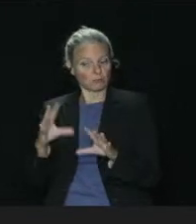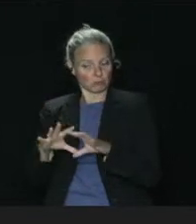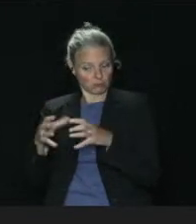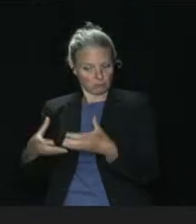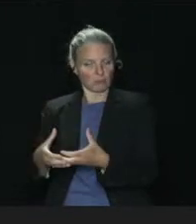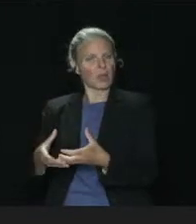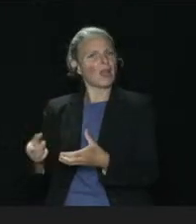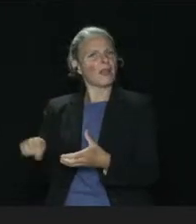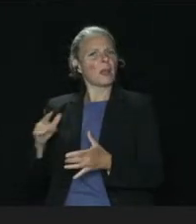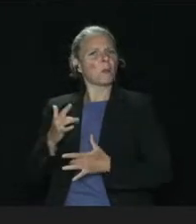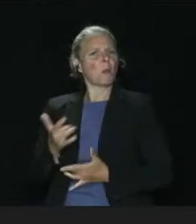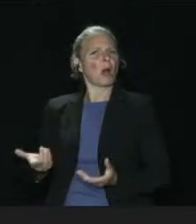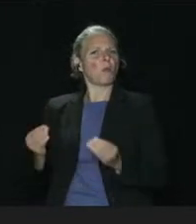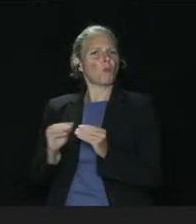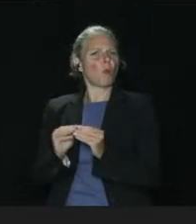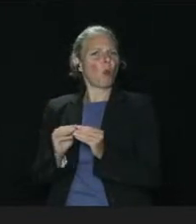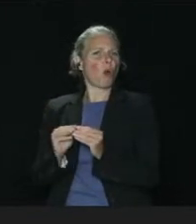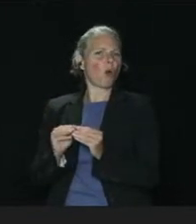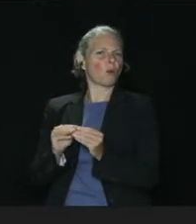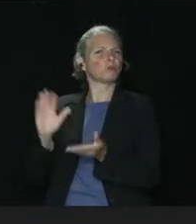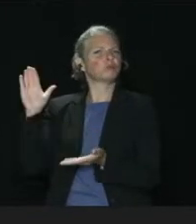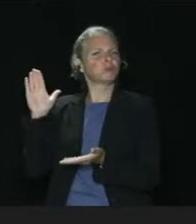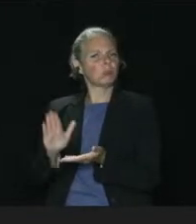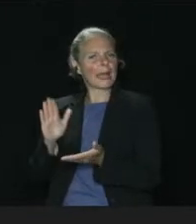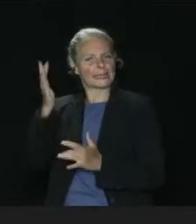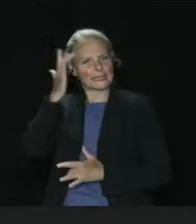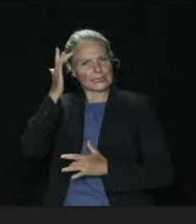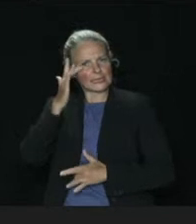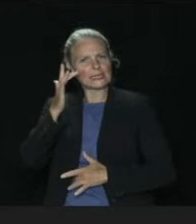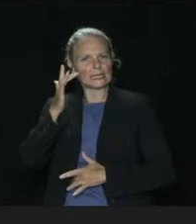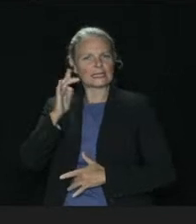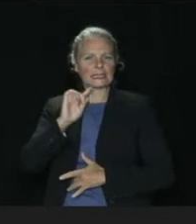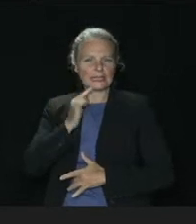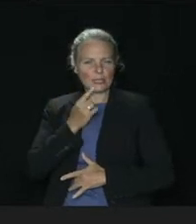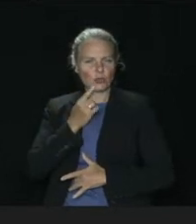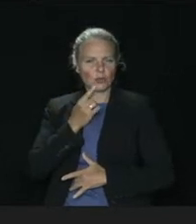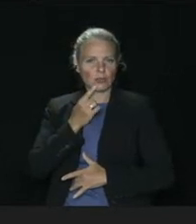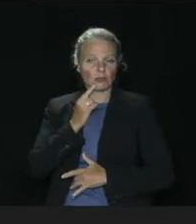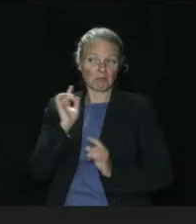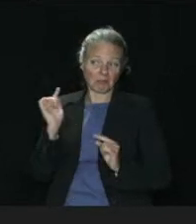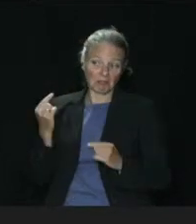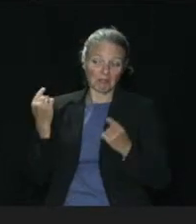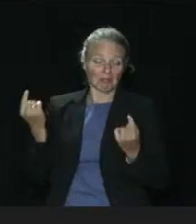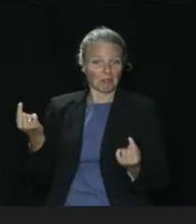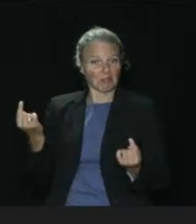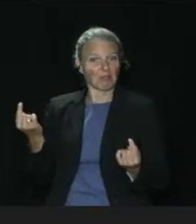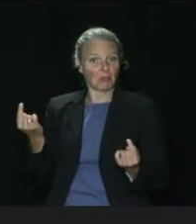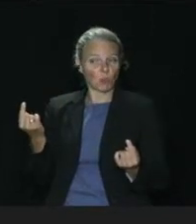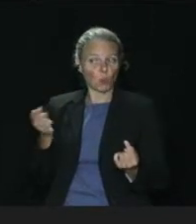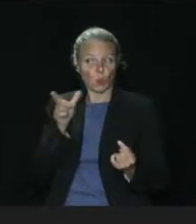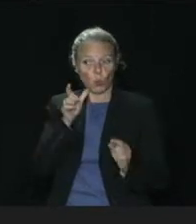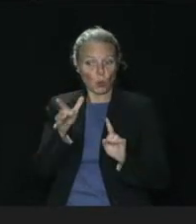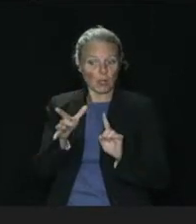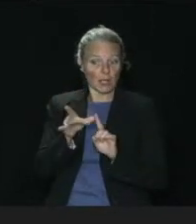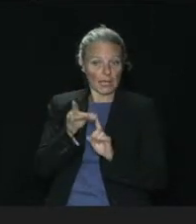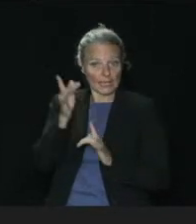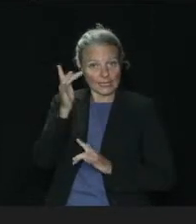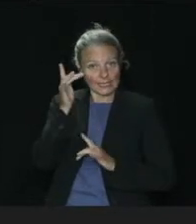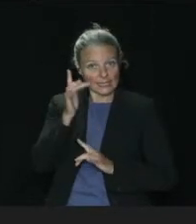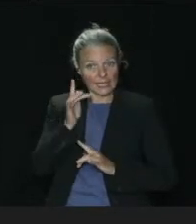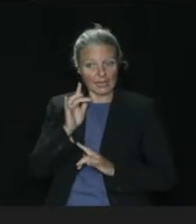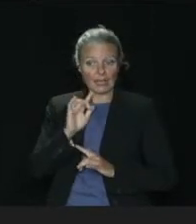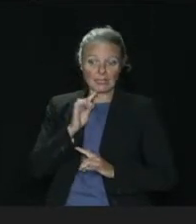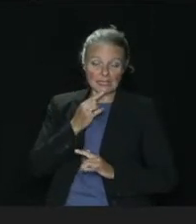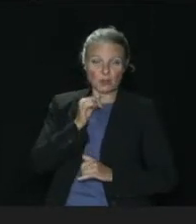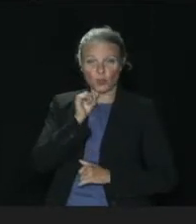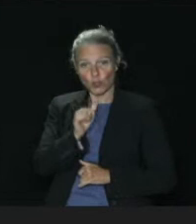milder illnesses and have been, at least to this point, seems to be less